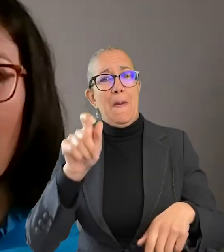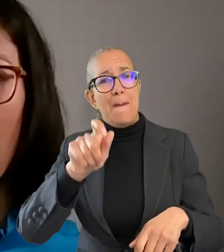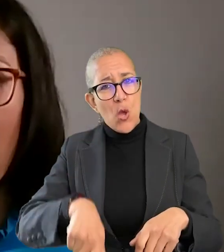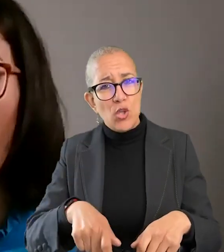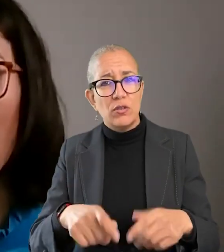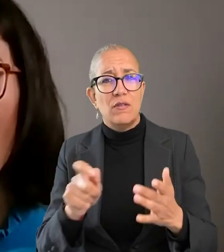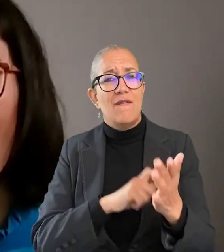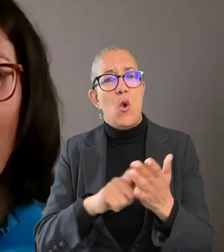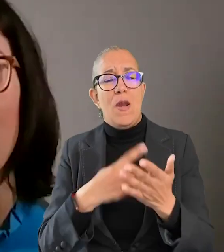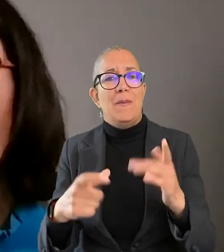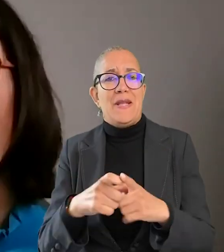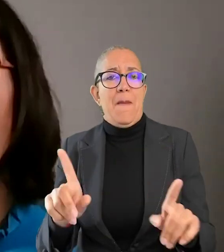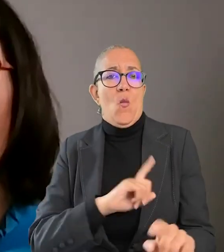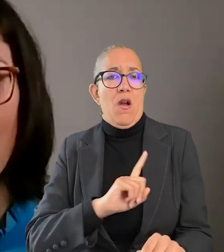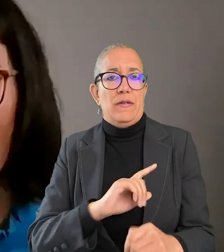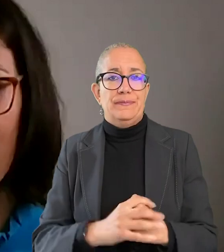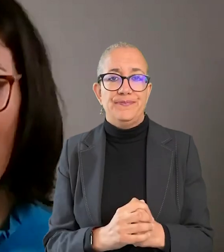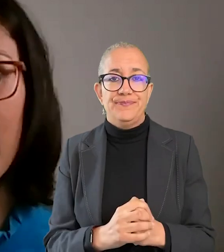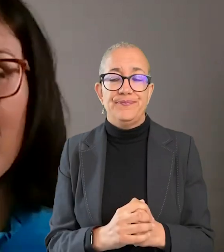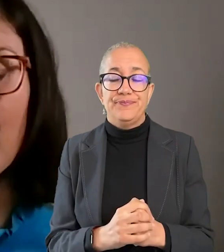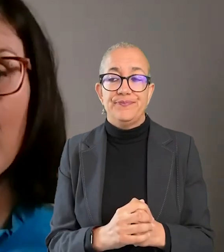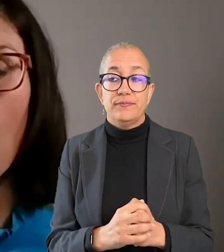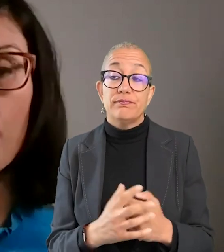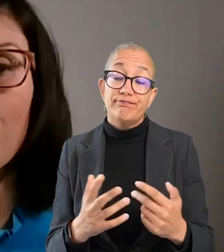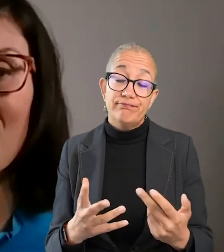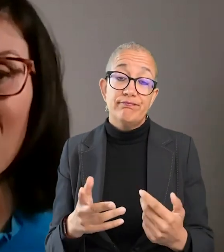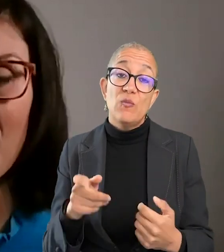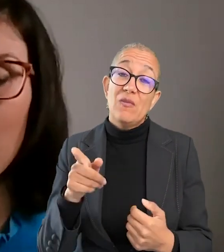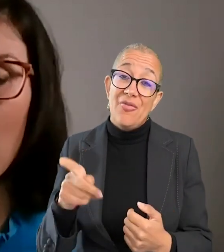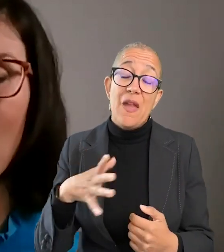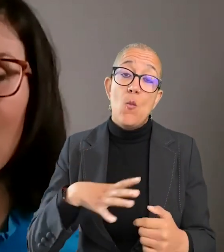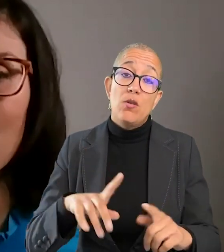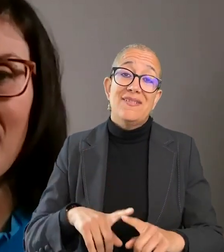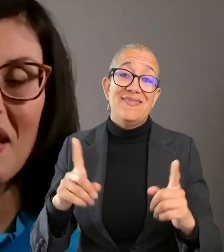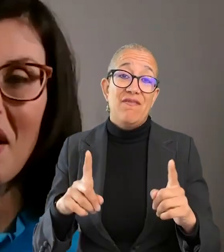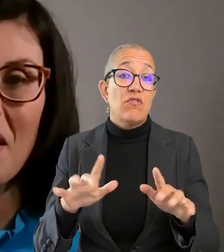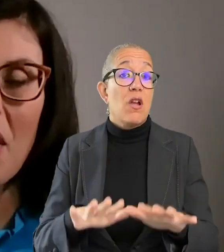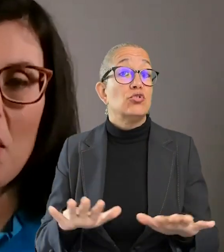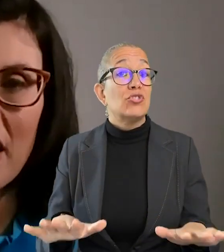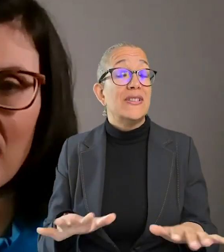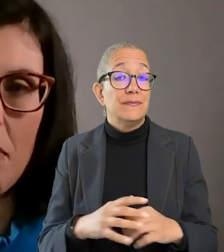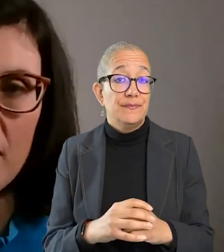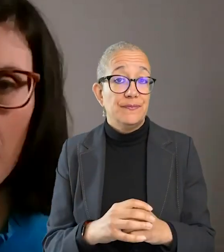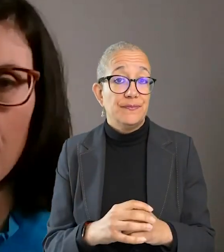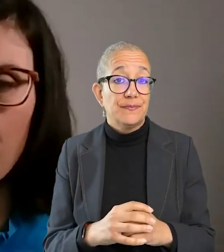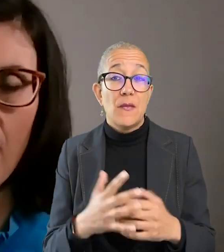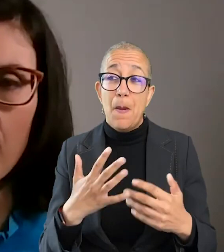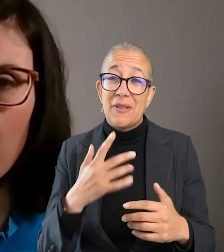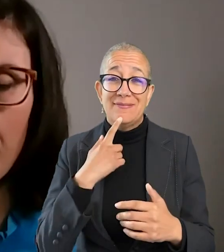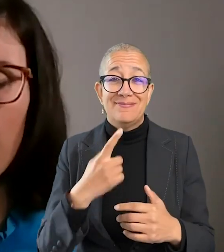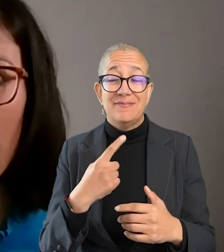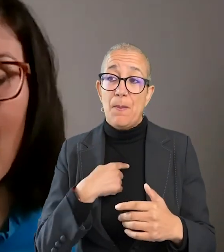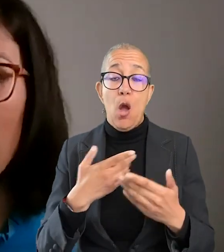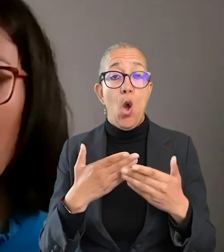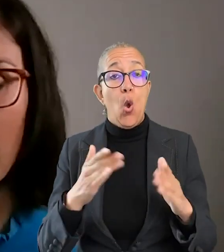Because they want a different country. I mean, this is the opportunity that I spoke about in my opening statement about coronavirus.